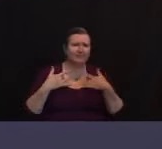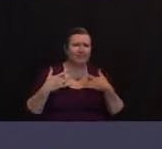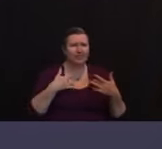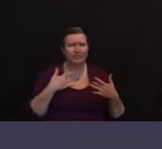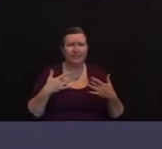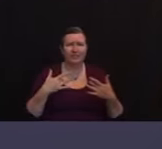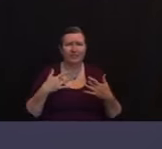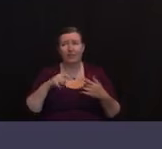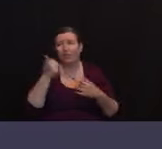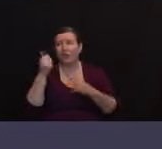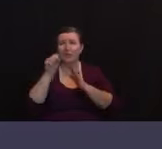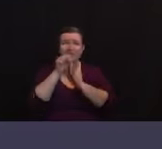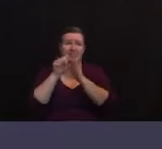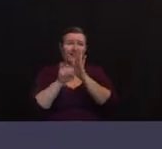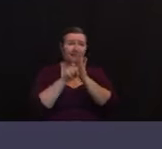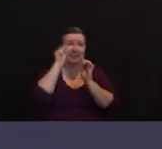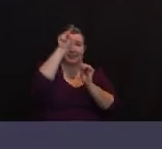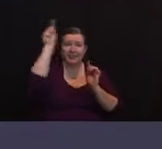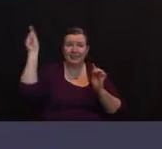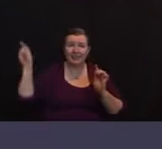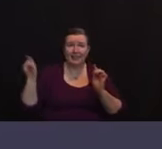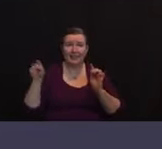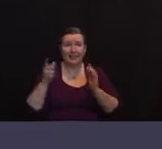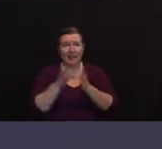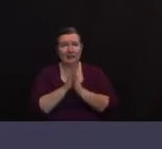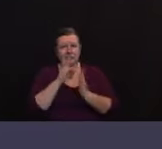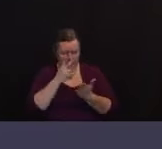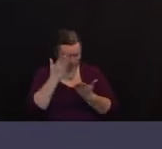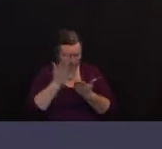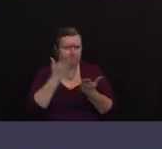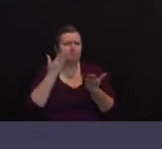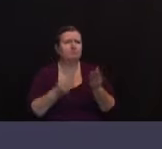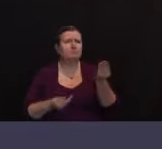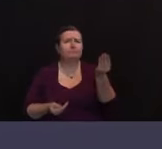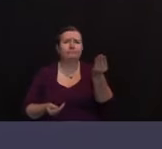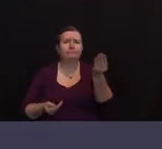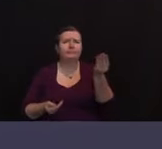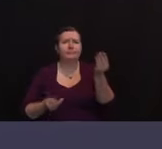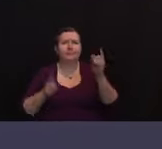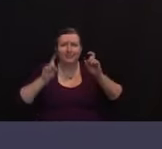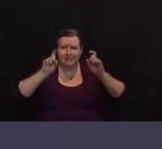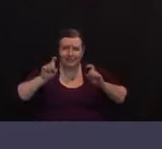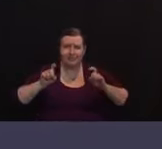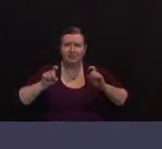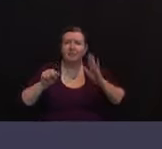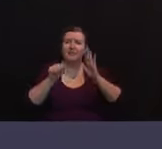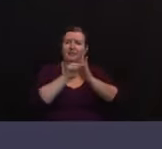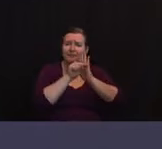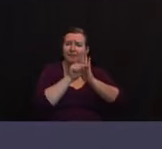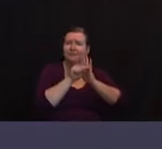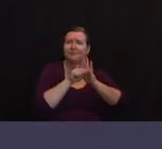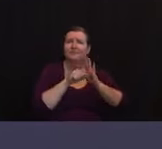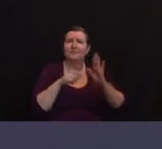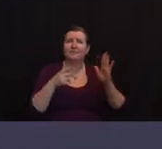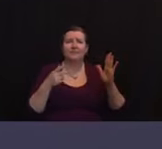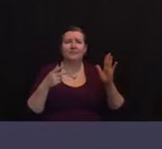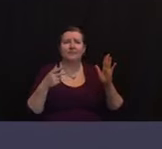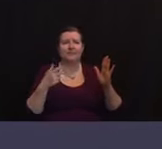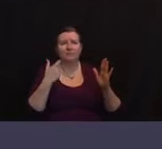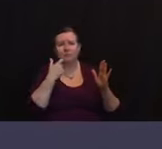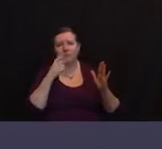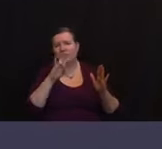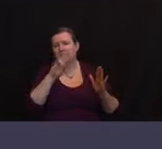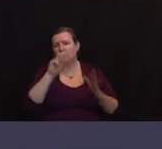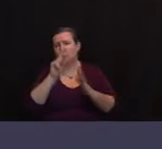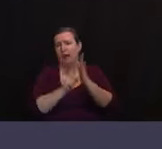that ask you to present evidence of a negative COVID test within the past 72 hours. And I think you and Eddie and team have